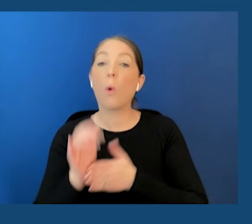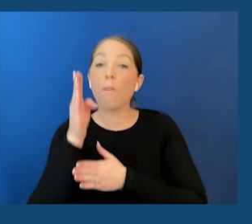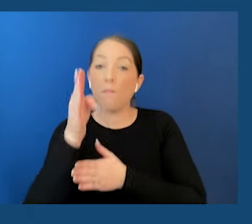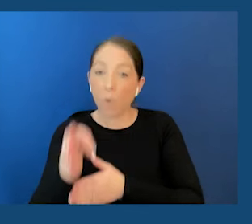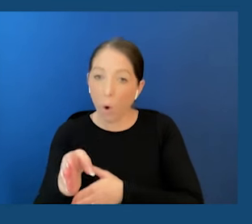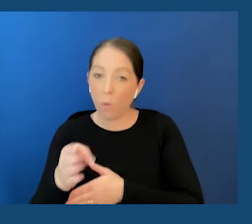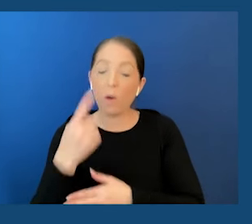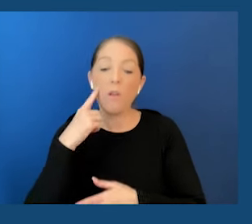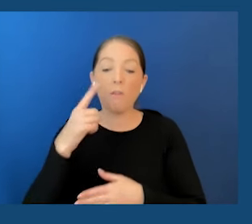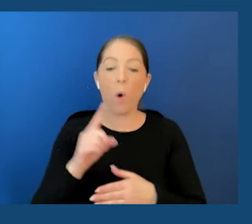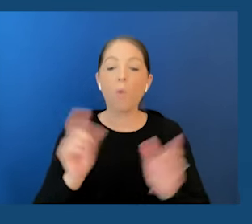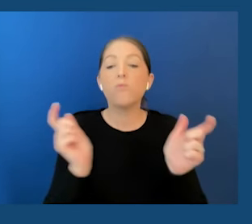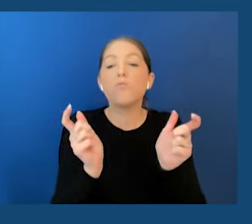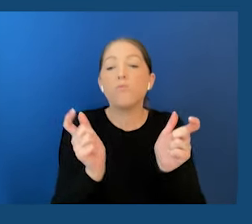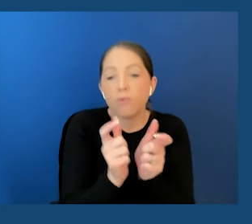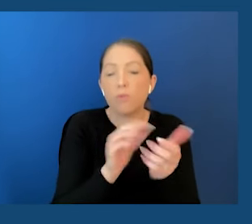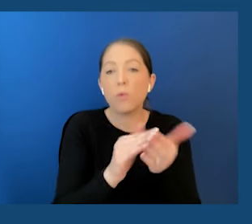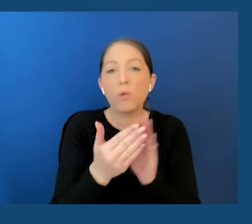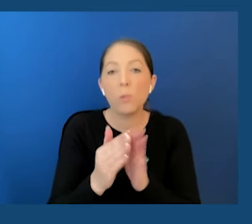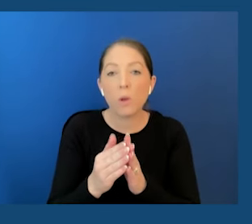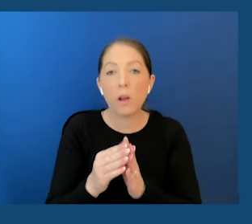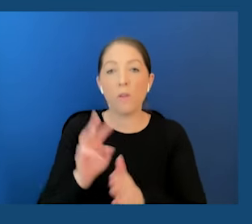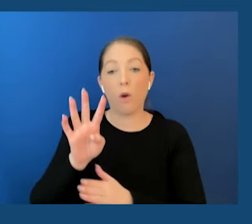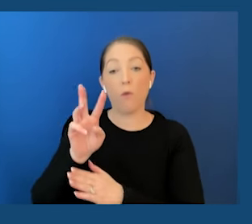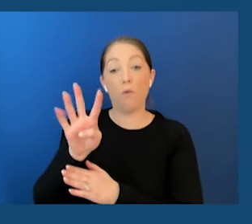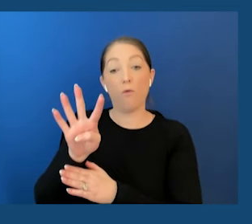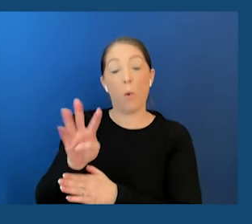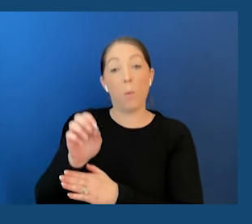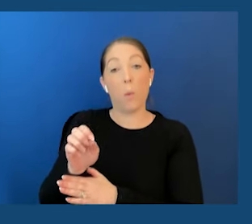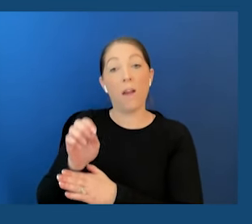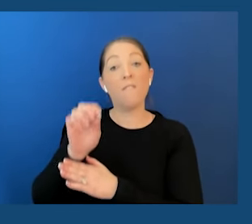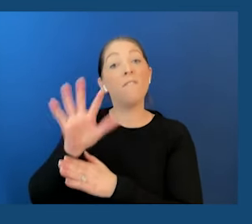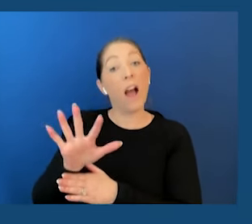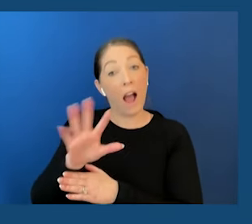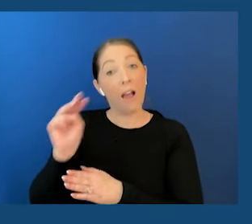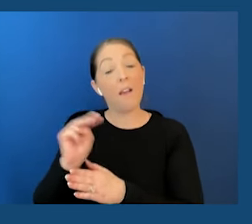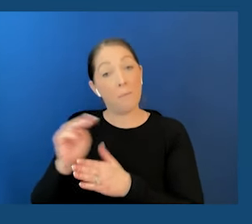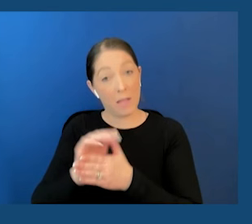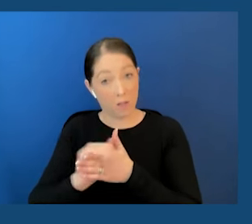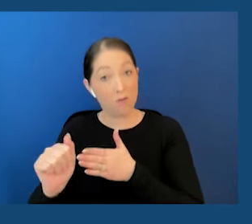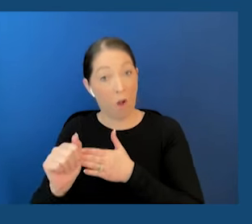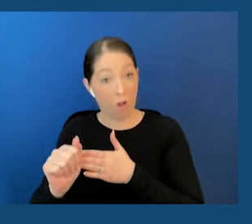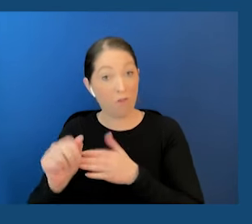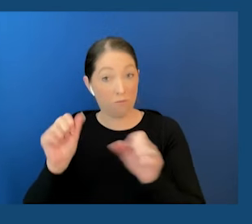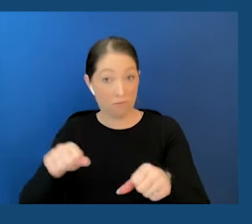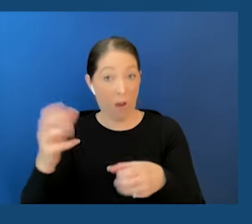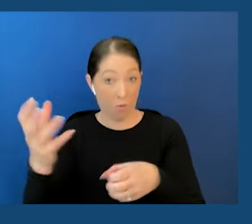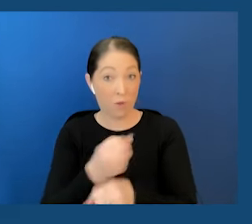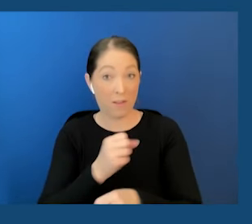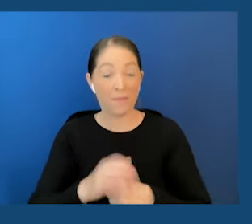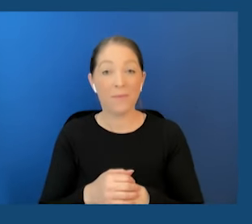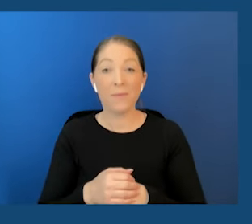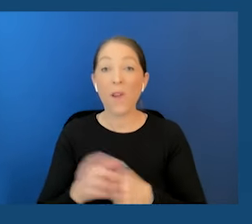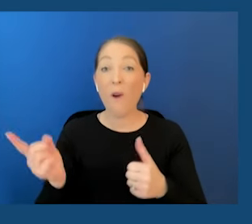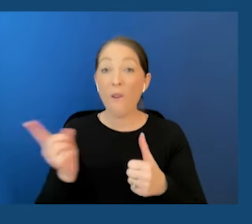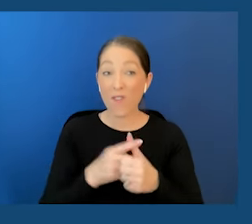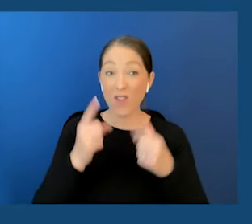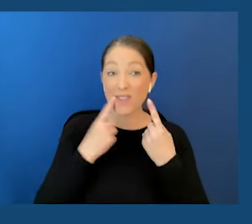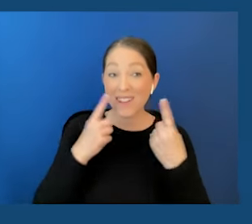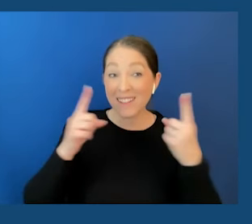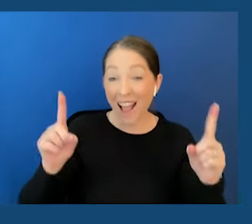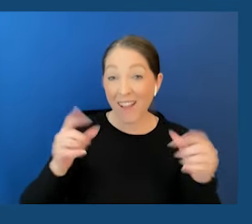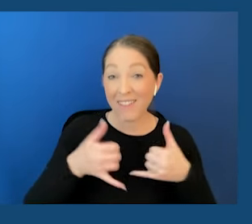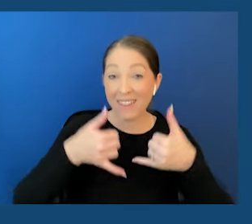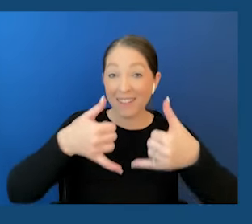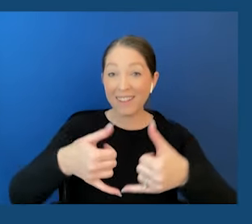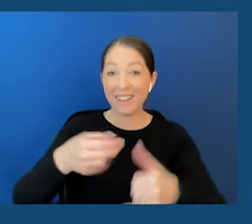plan to win $4.5 million, a smaller grant. And the first one I'm here to announce goes to the Village of